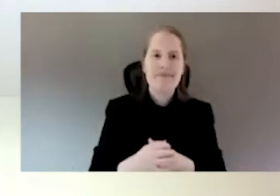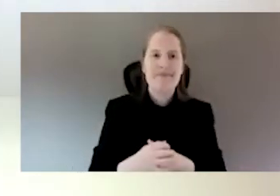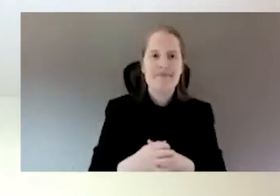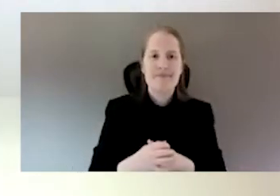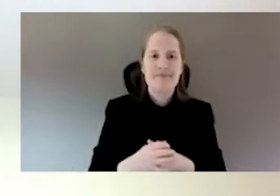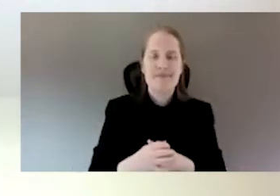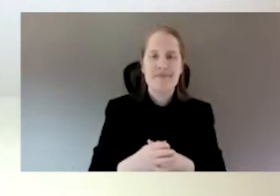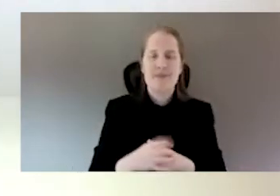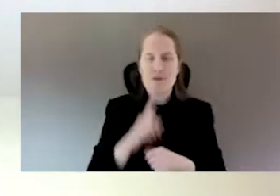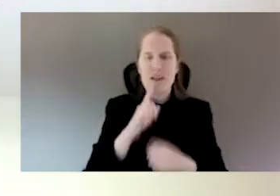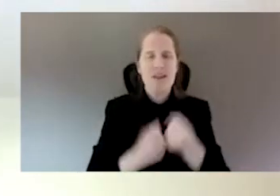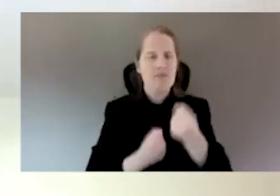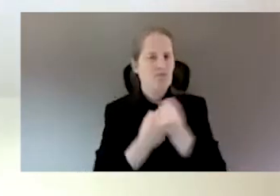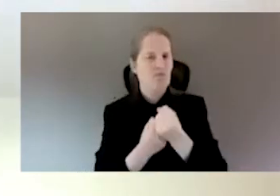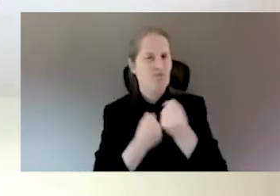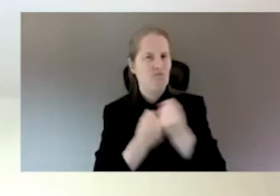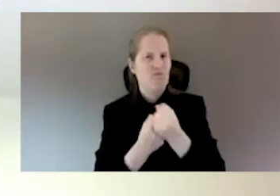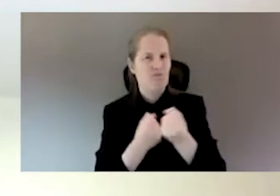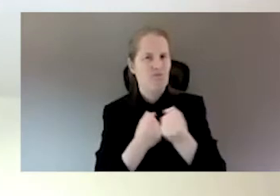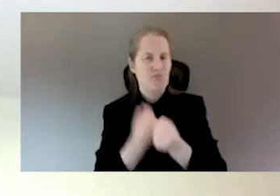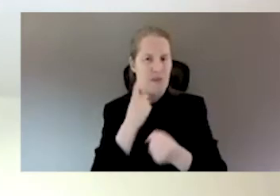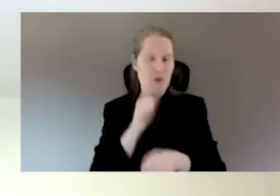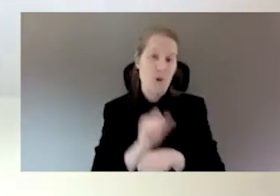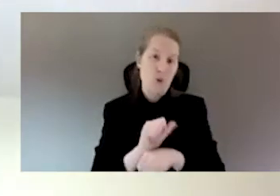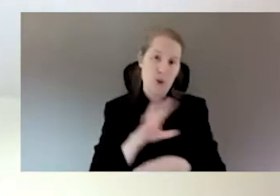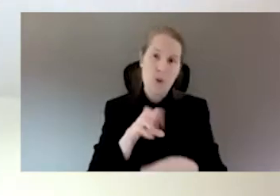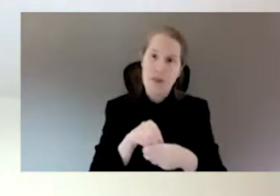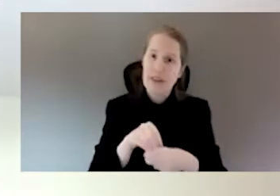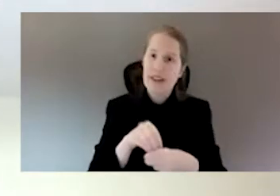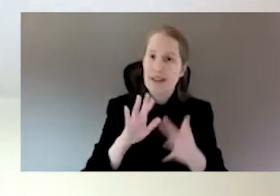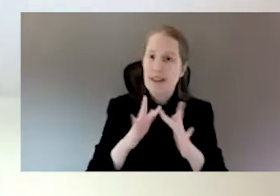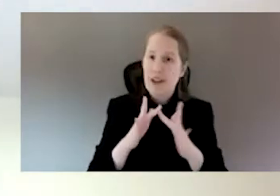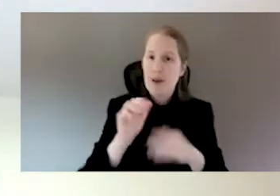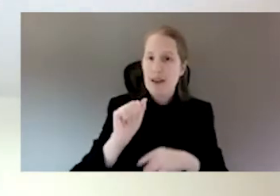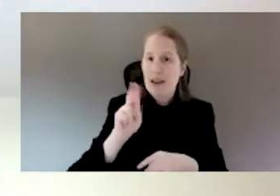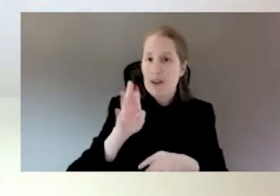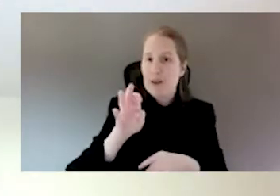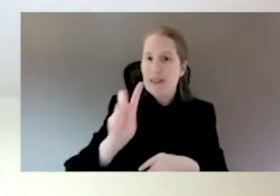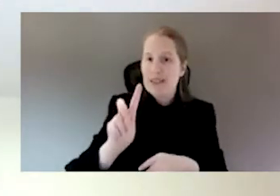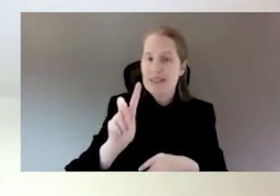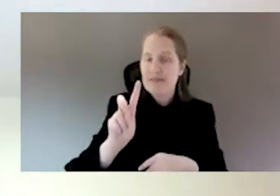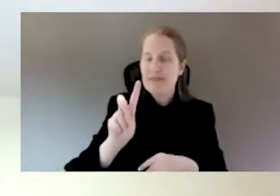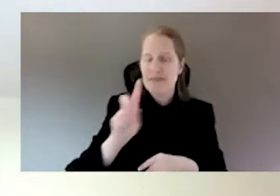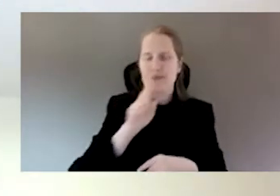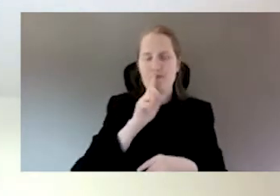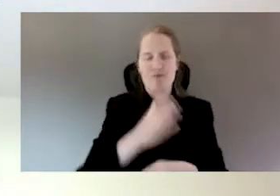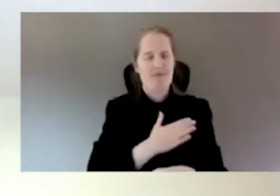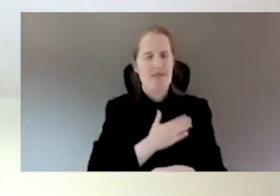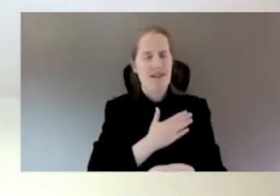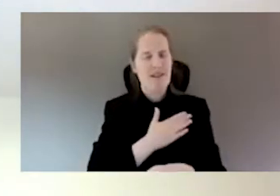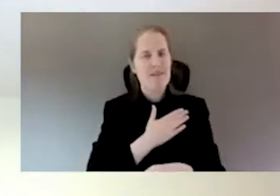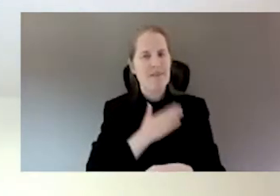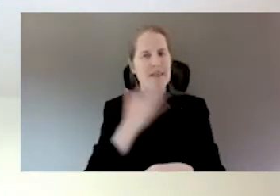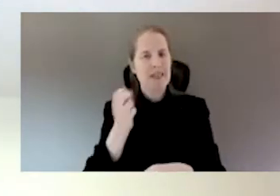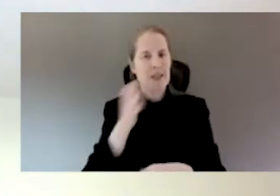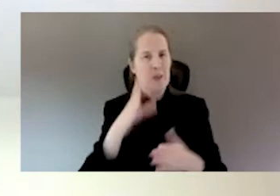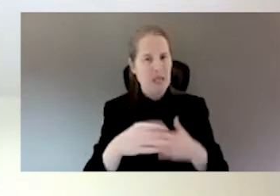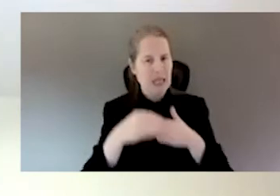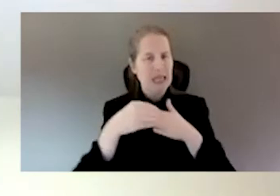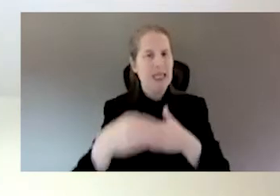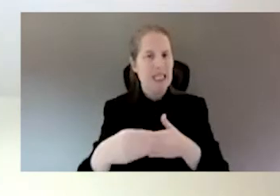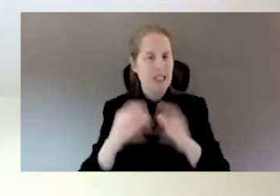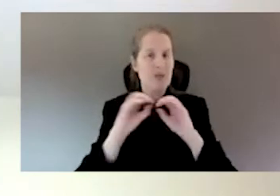champion for all the work happening with this network. And I'm very, very glad that he is leading our organization during